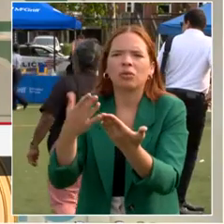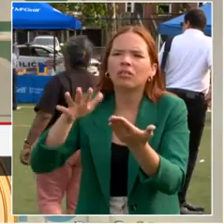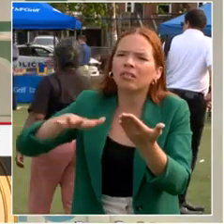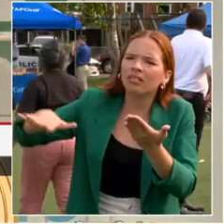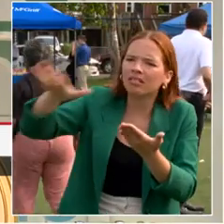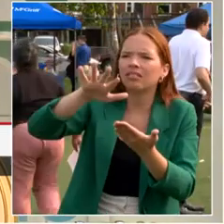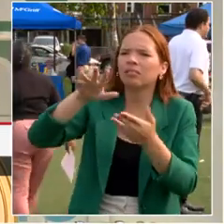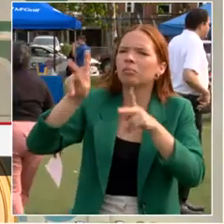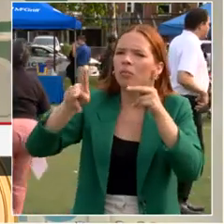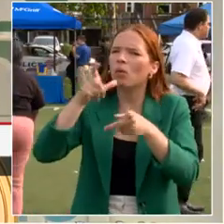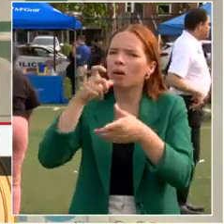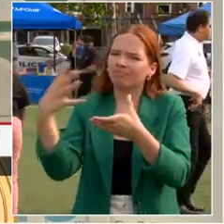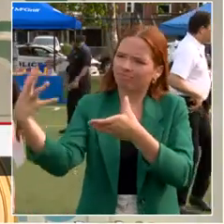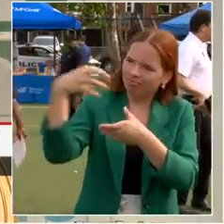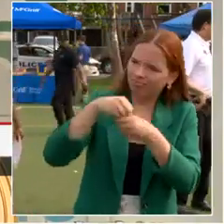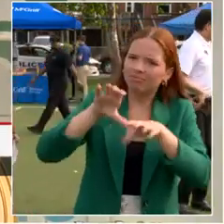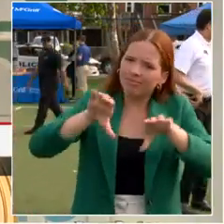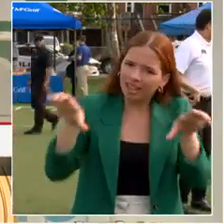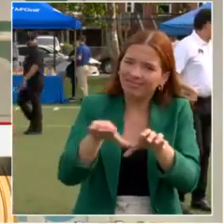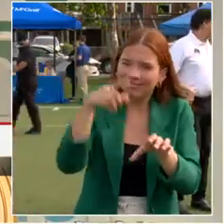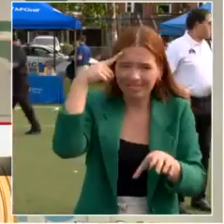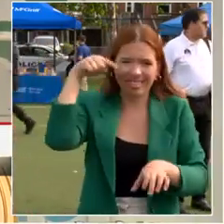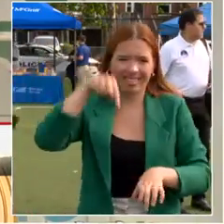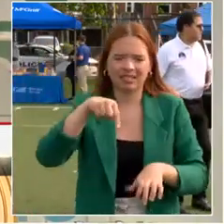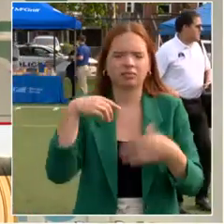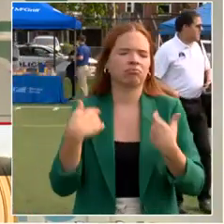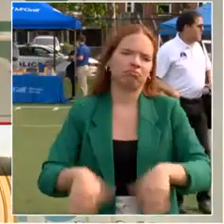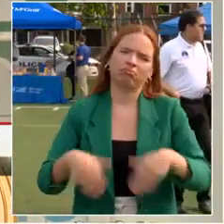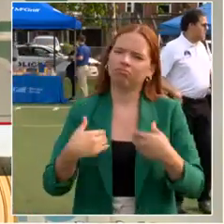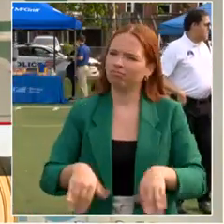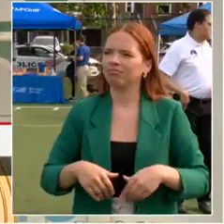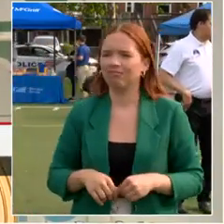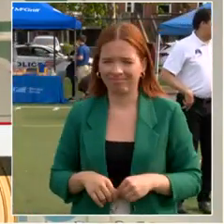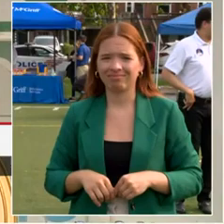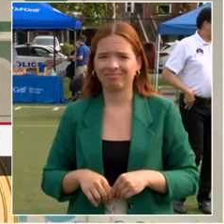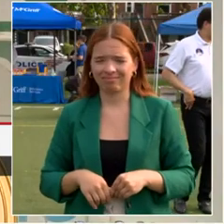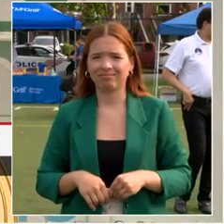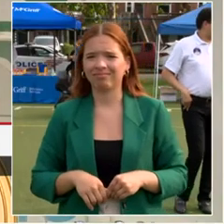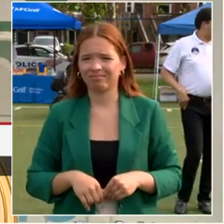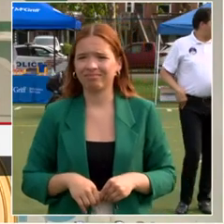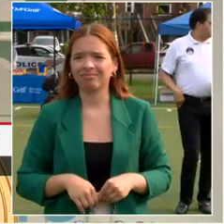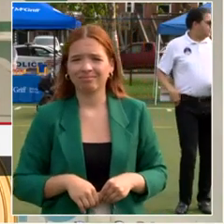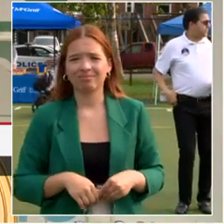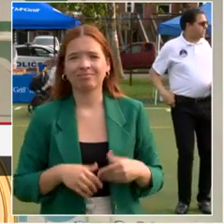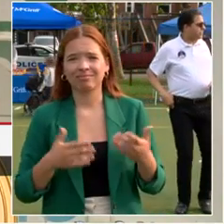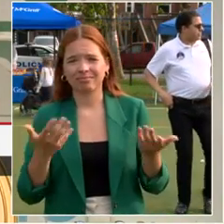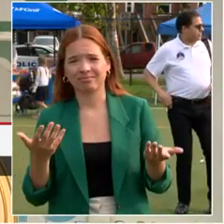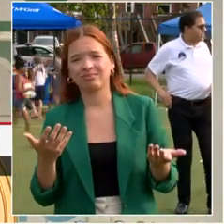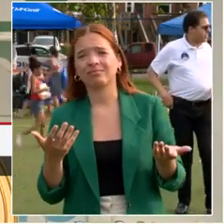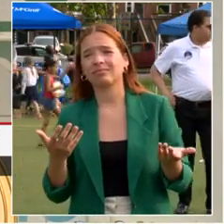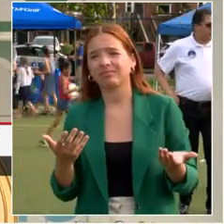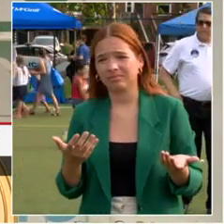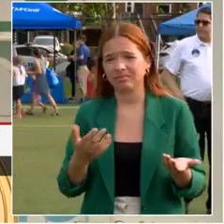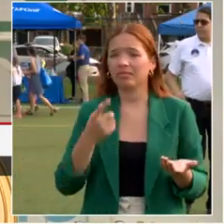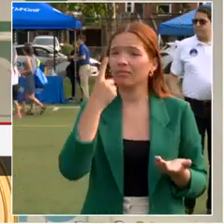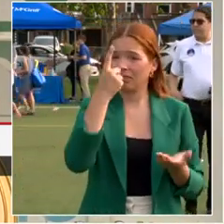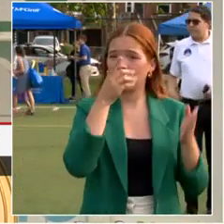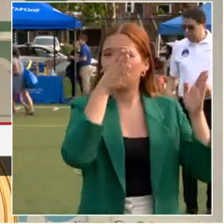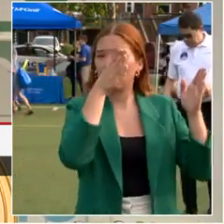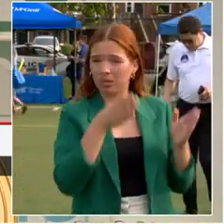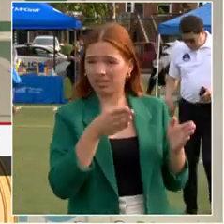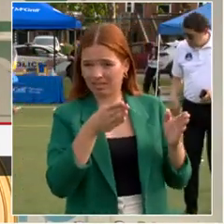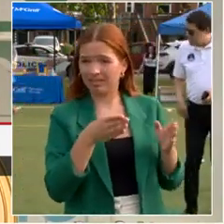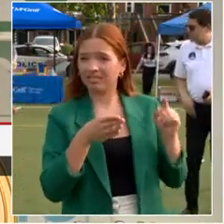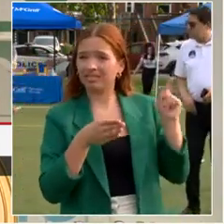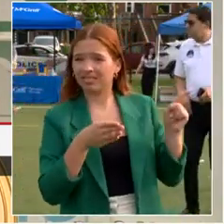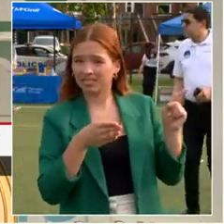in Providence, Rhode Island, who is now helping to export all of our community policing models all over the country. But at the